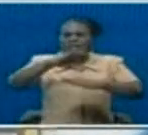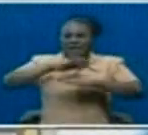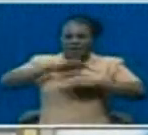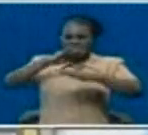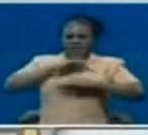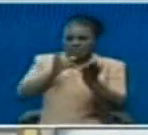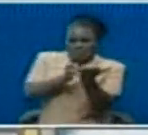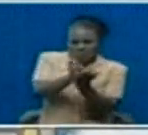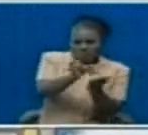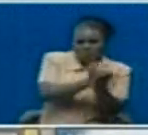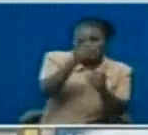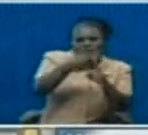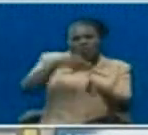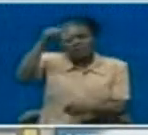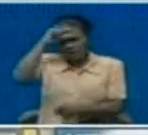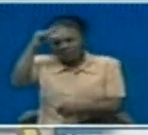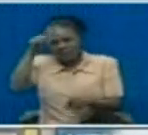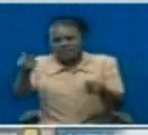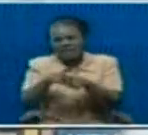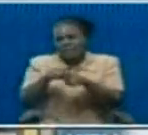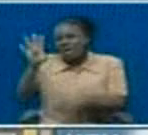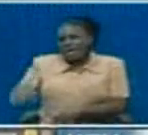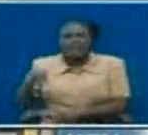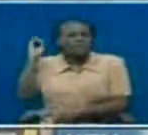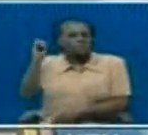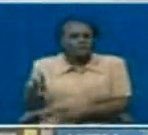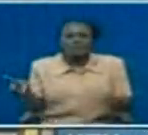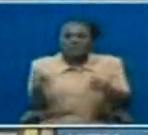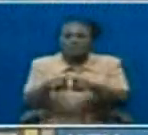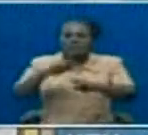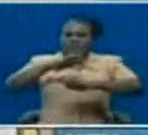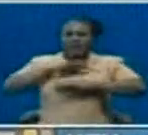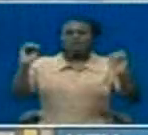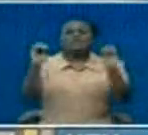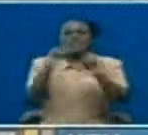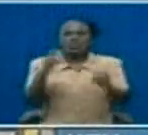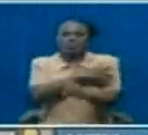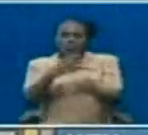financing from the government, high construction cost, and inadequate capacity among the